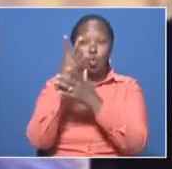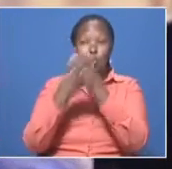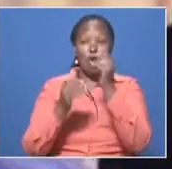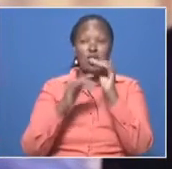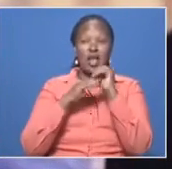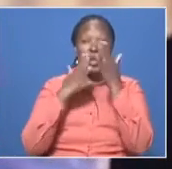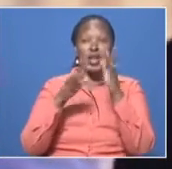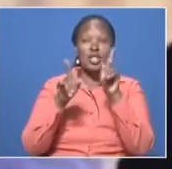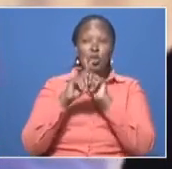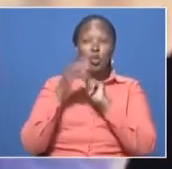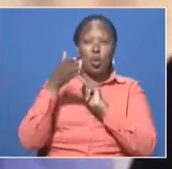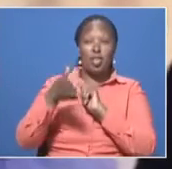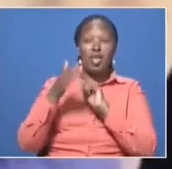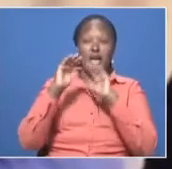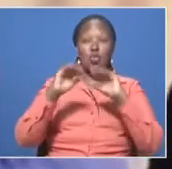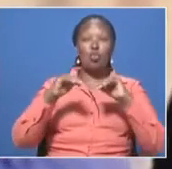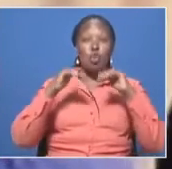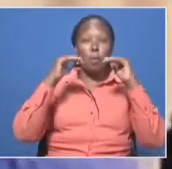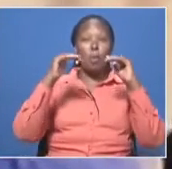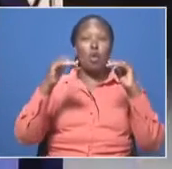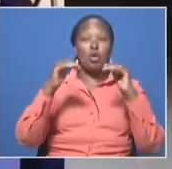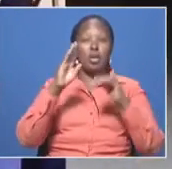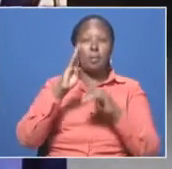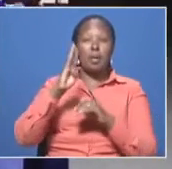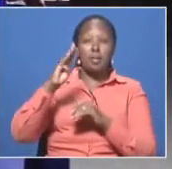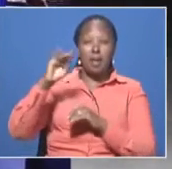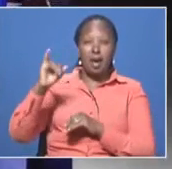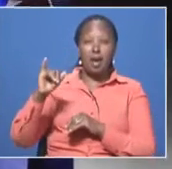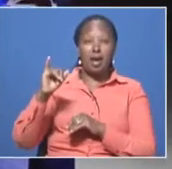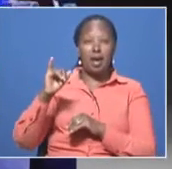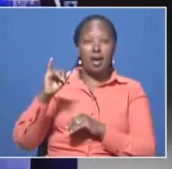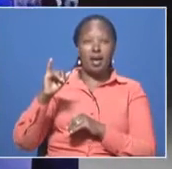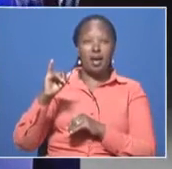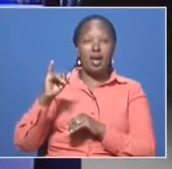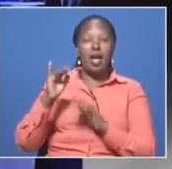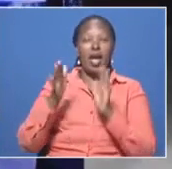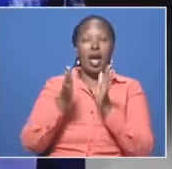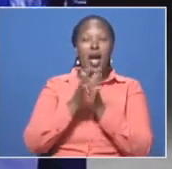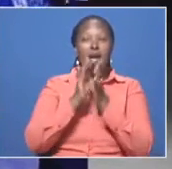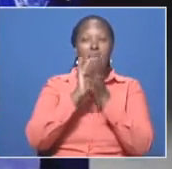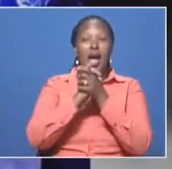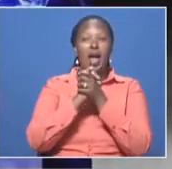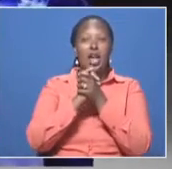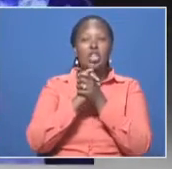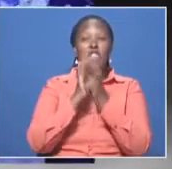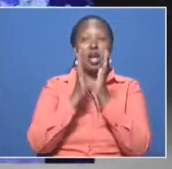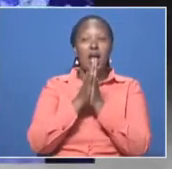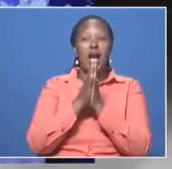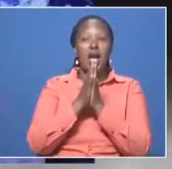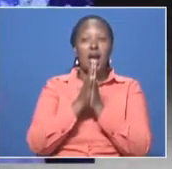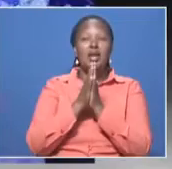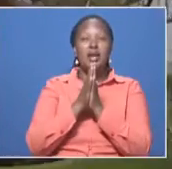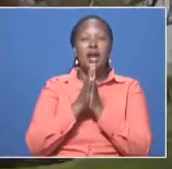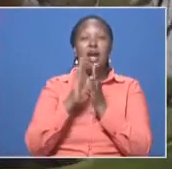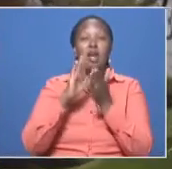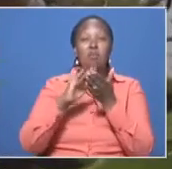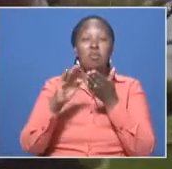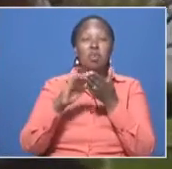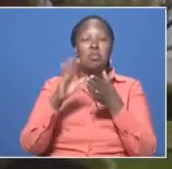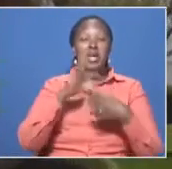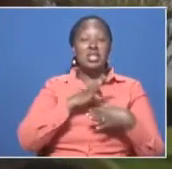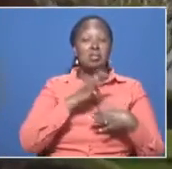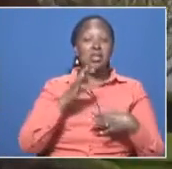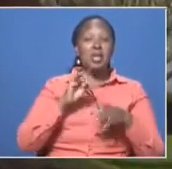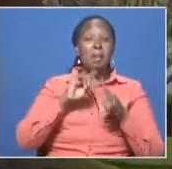there to promote BBI and the handshake and the spirit of reconciliation. But